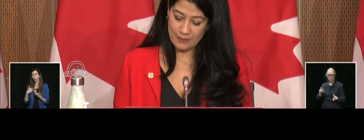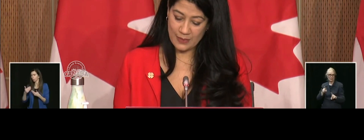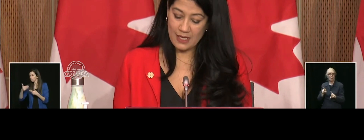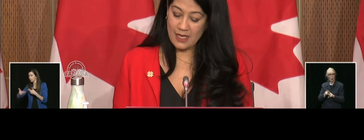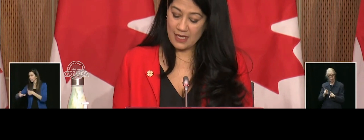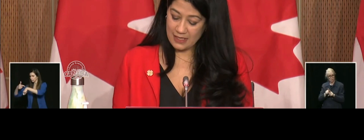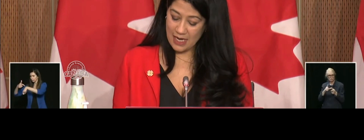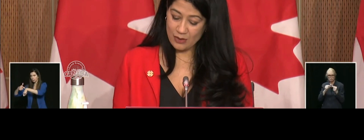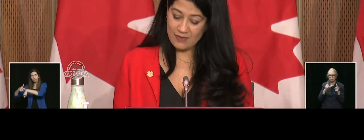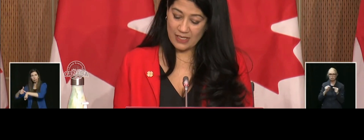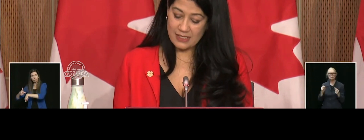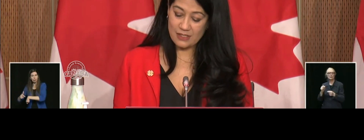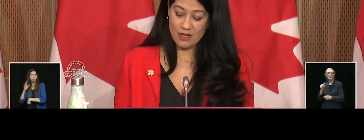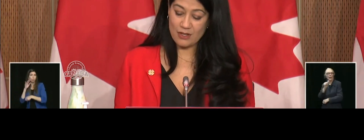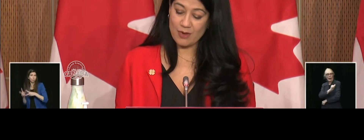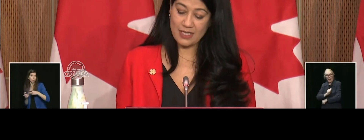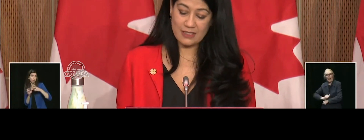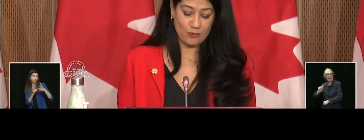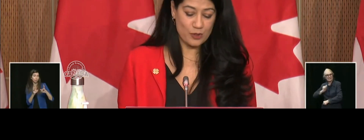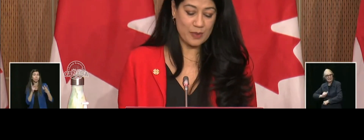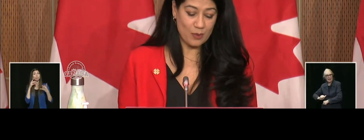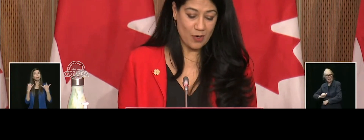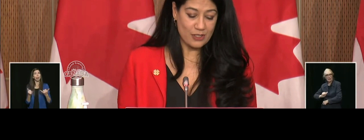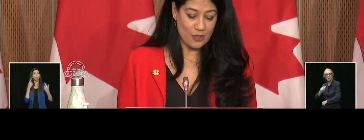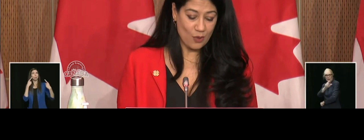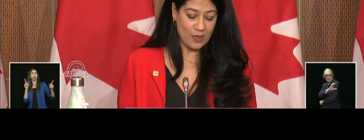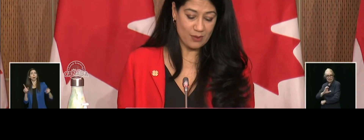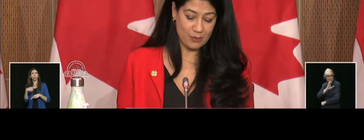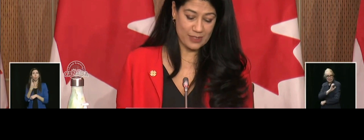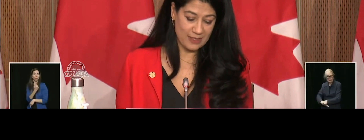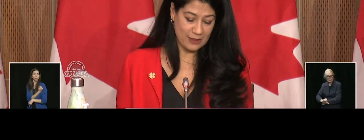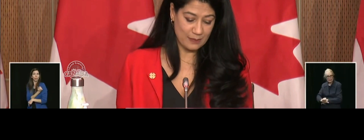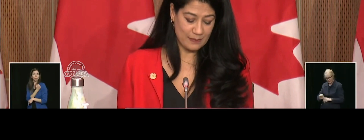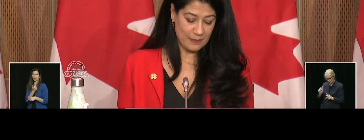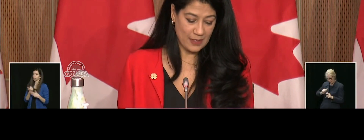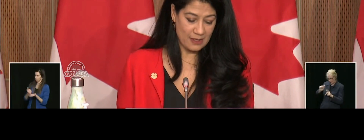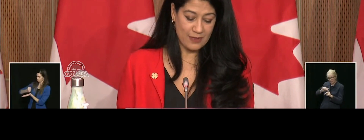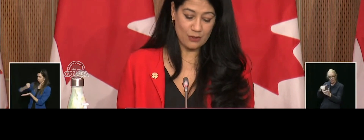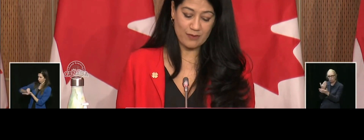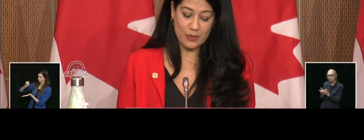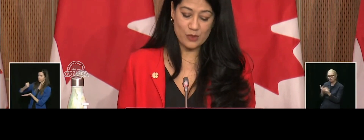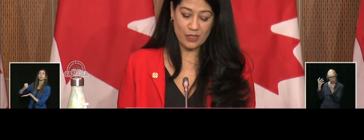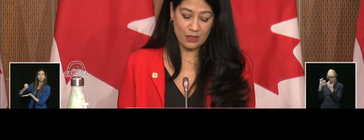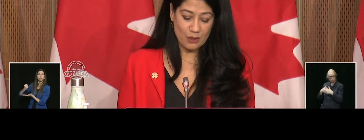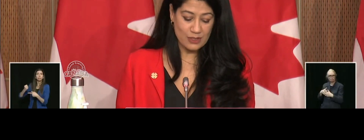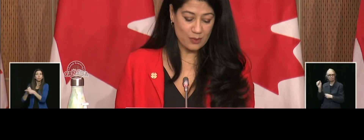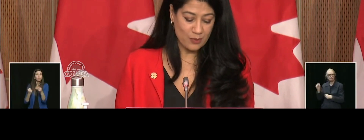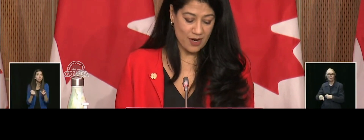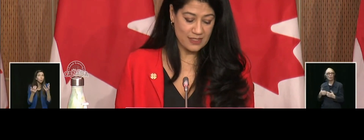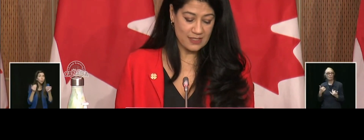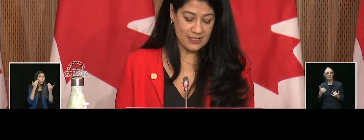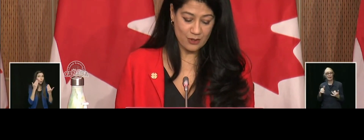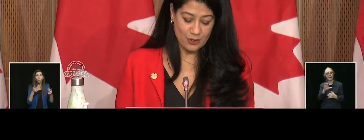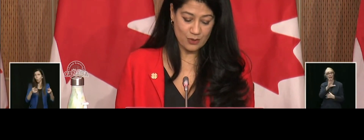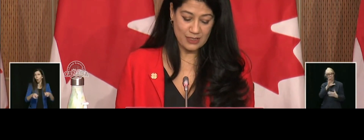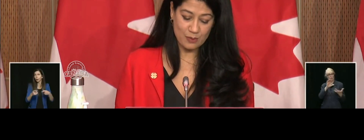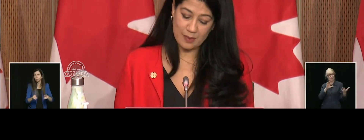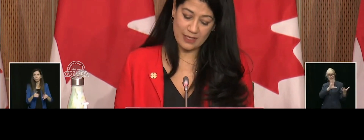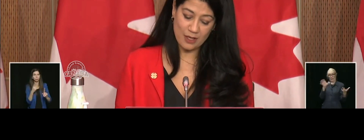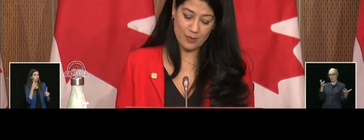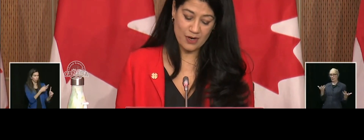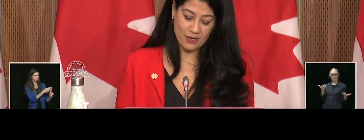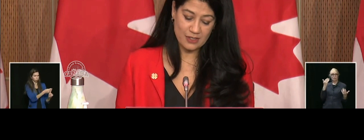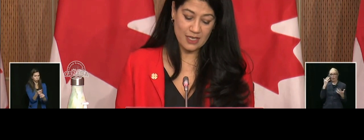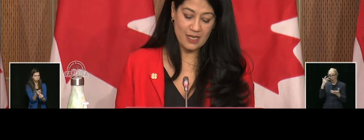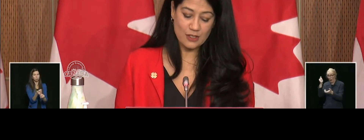Now that a vaccine is authorized, of course, people want to know when they will receive it. The federal government is working closely with provinces, territories, and